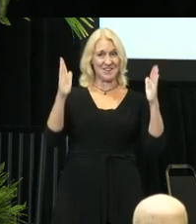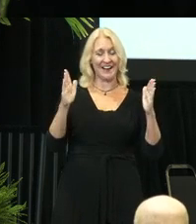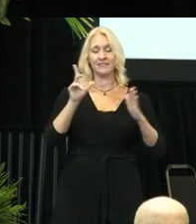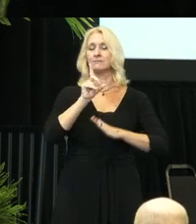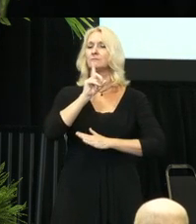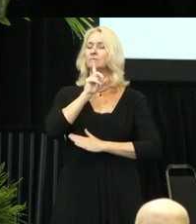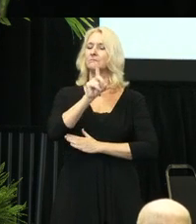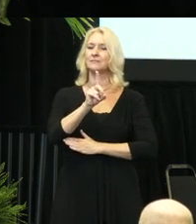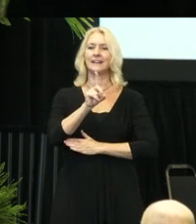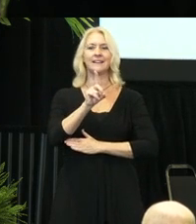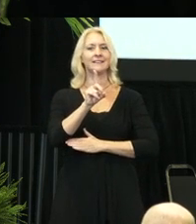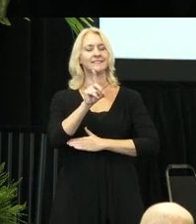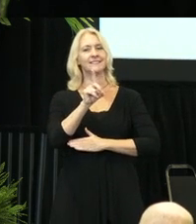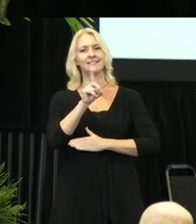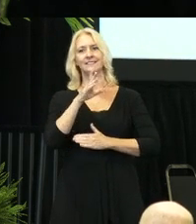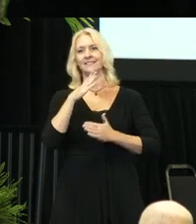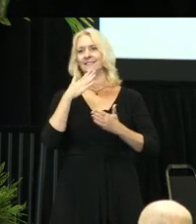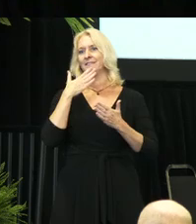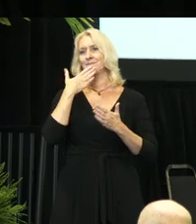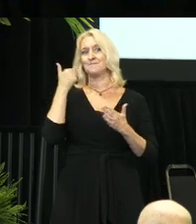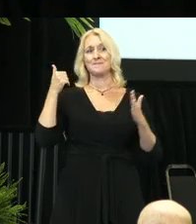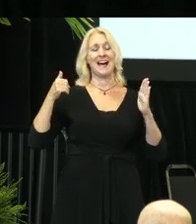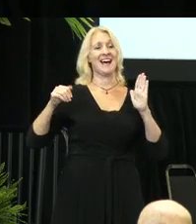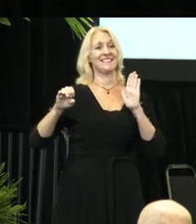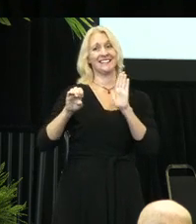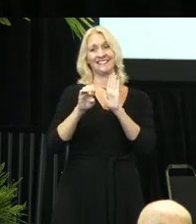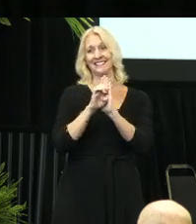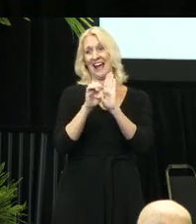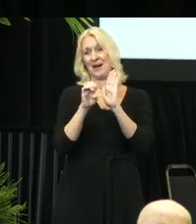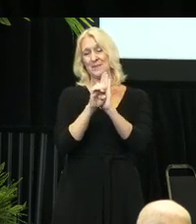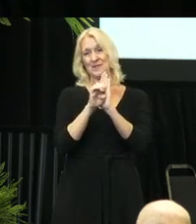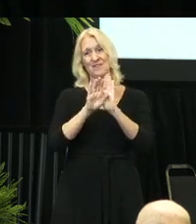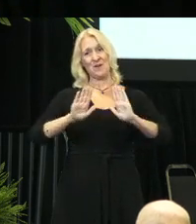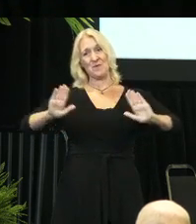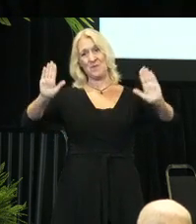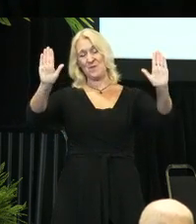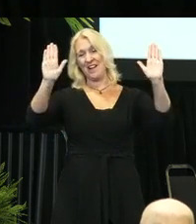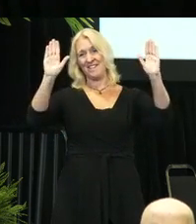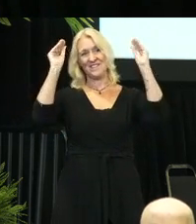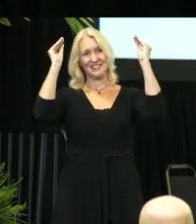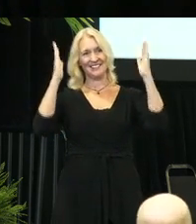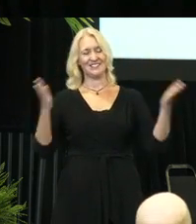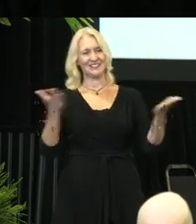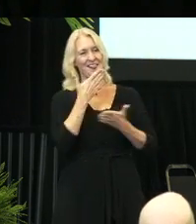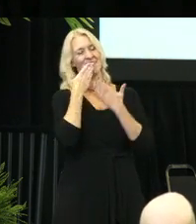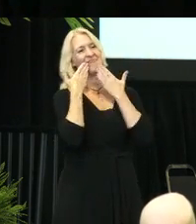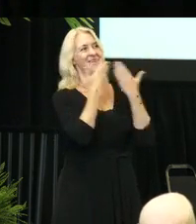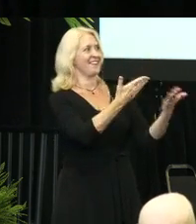truly the epitome and personification of our remarkable faculty. Thank you so much.